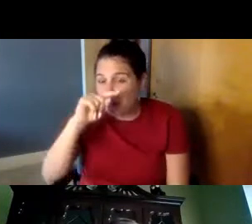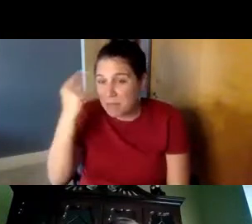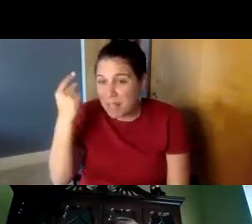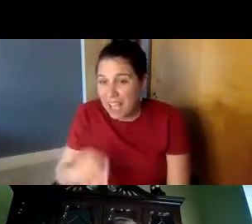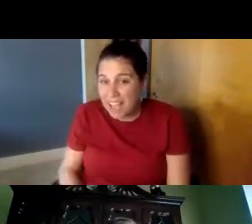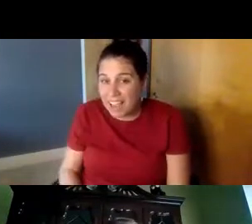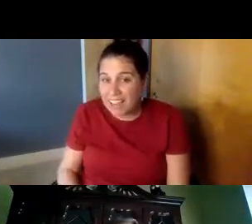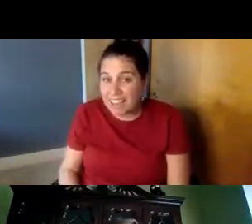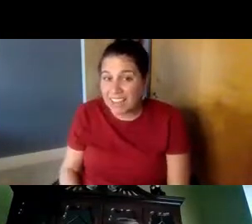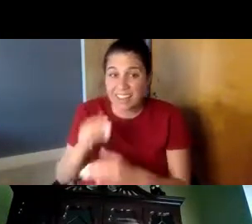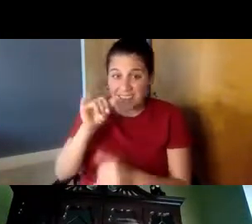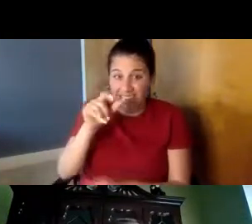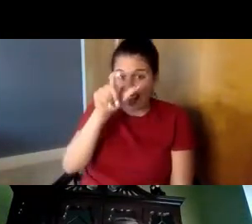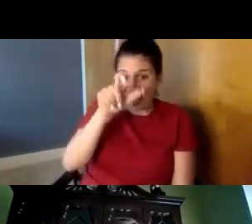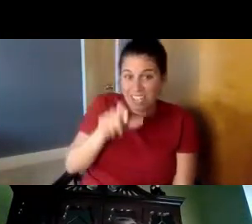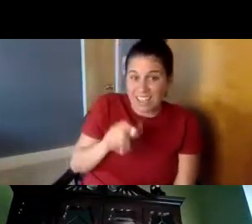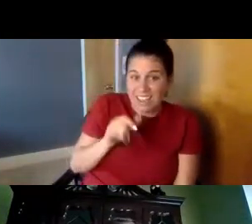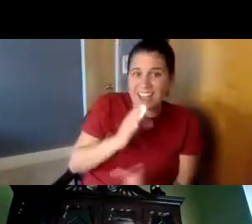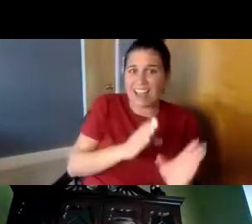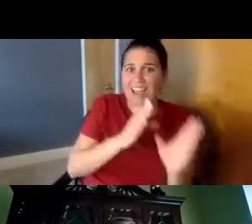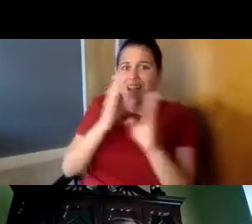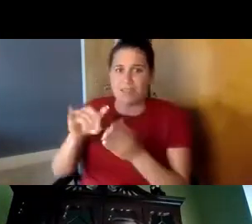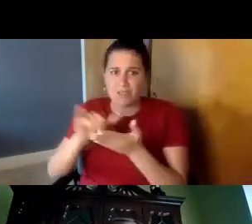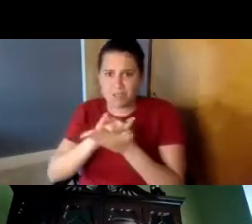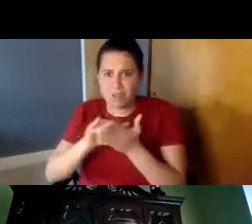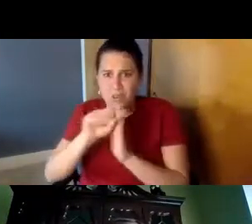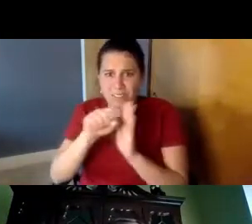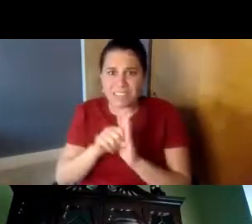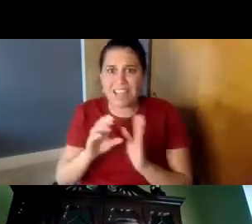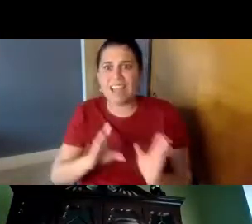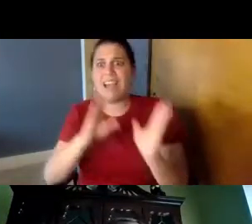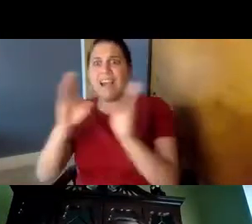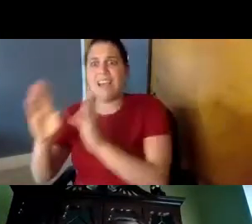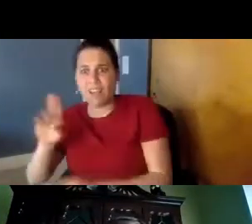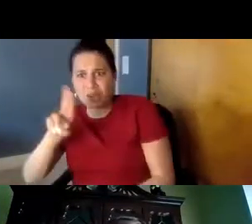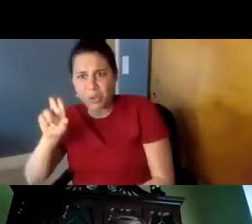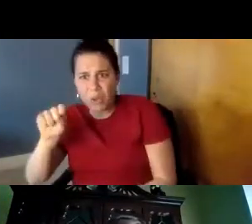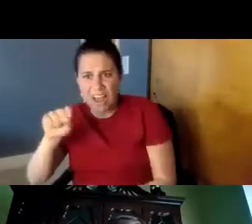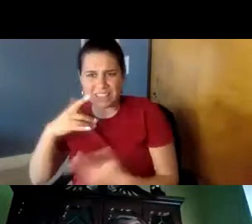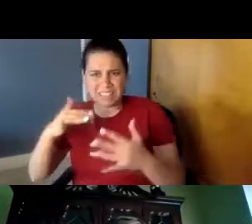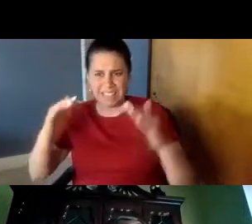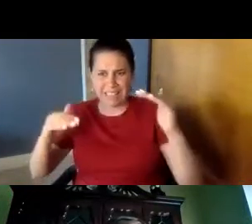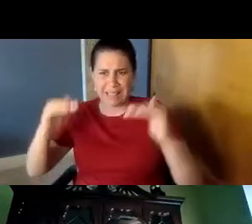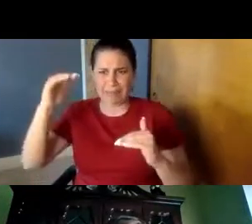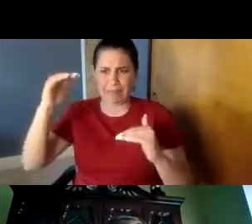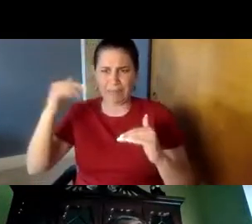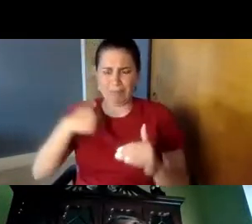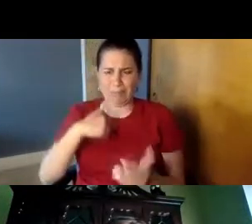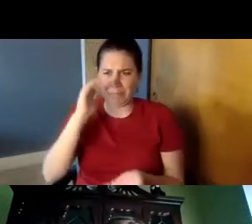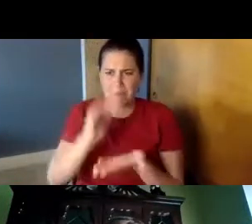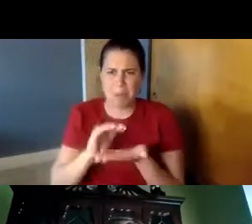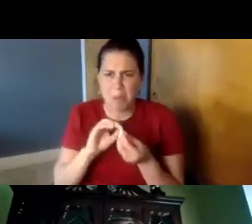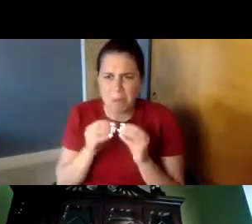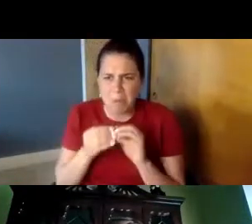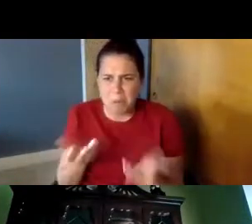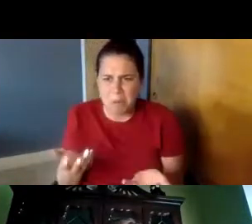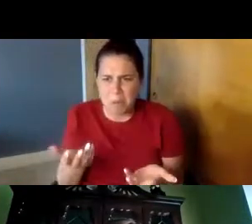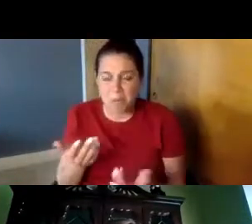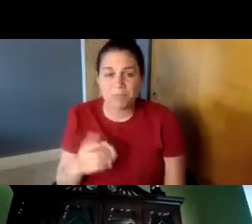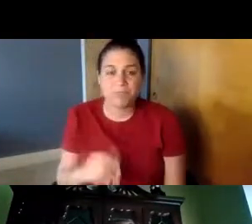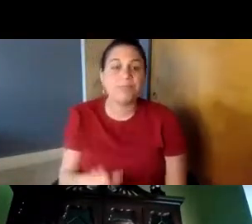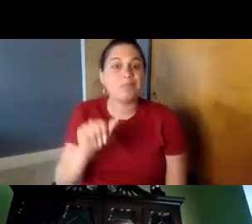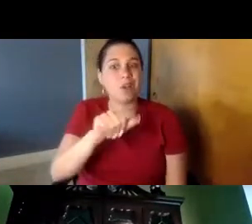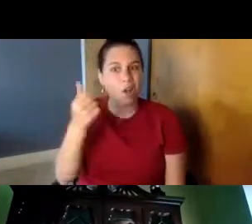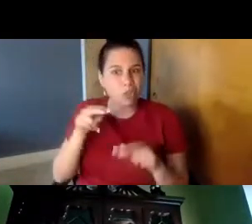than the percentages for New York State and for the country as a whole. You might also think, okay, well, we're very old, right? We have a